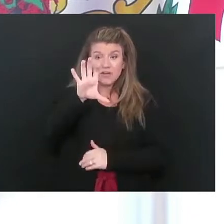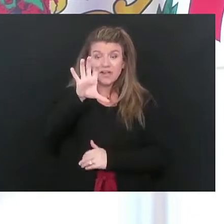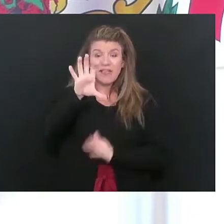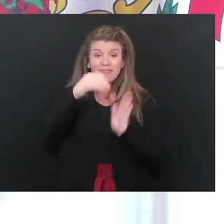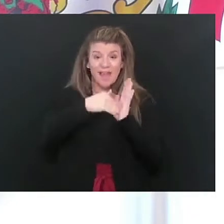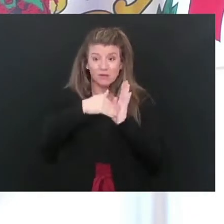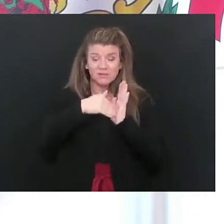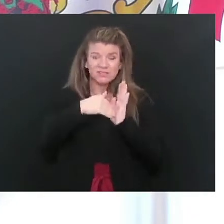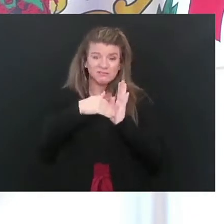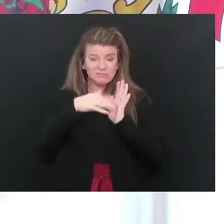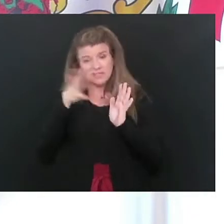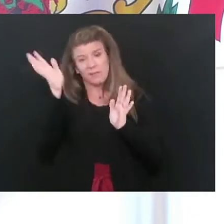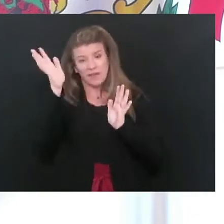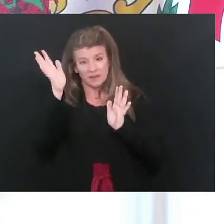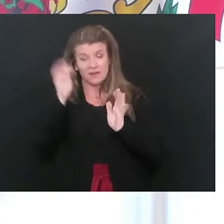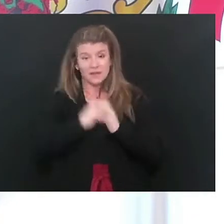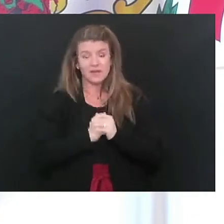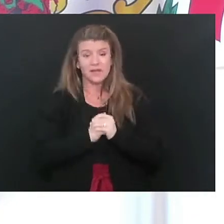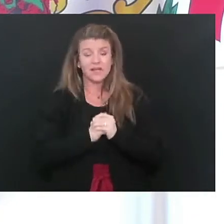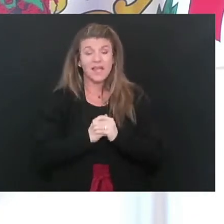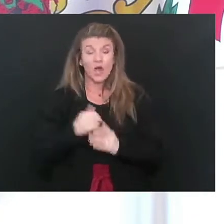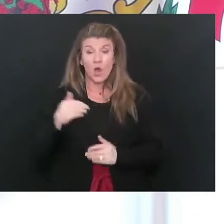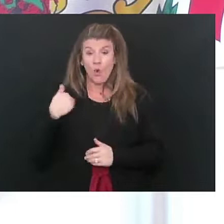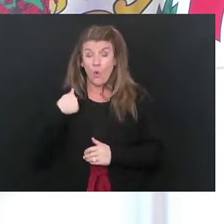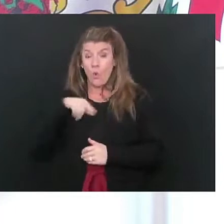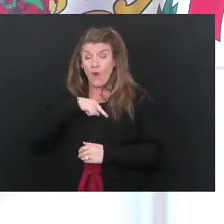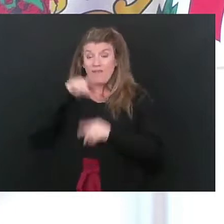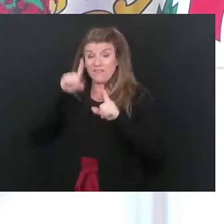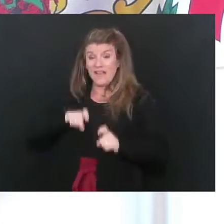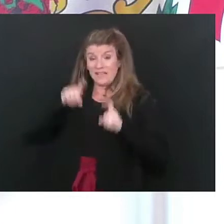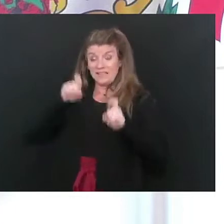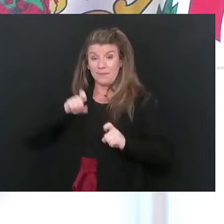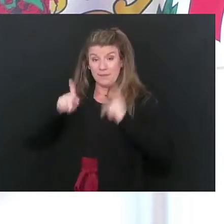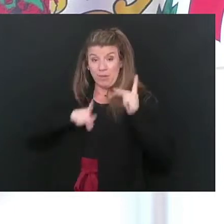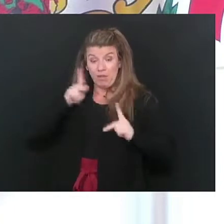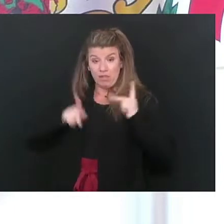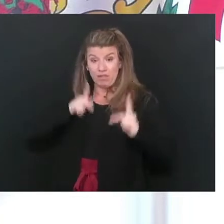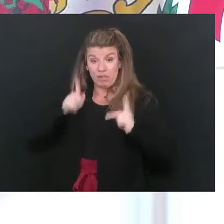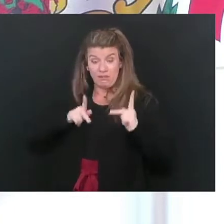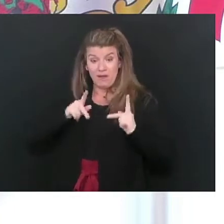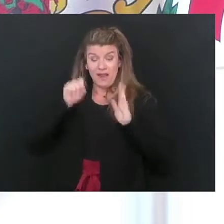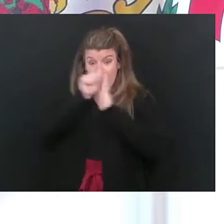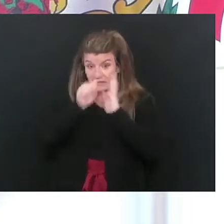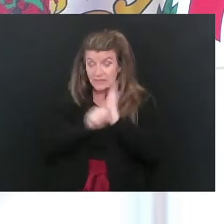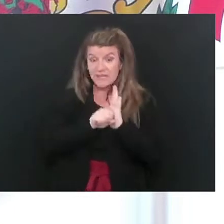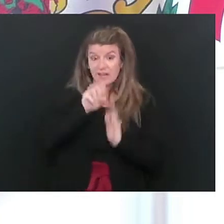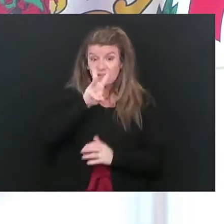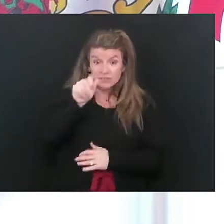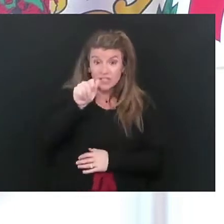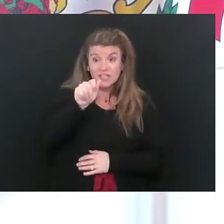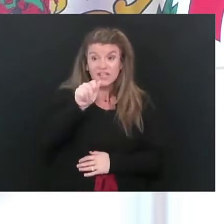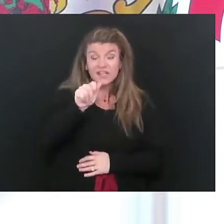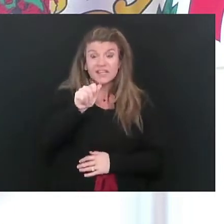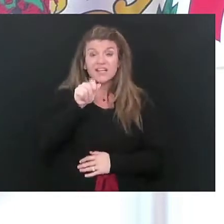1,700,000 and a few. We have tested people in the state of West Virginia